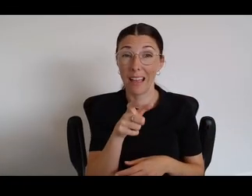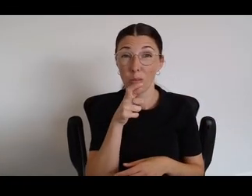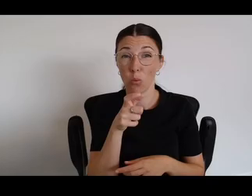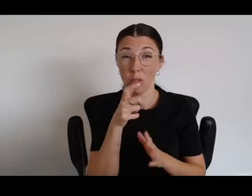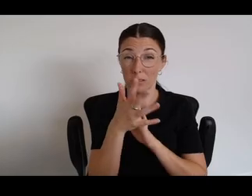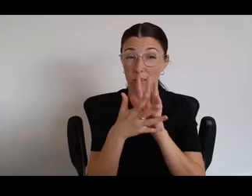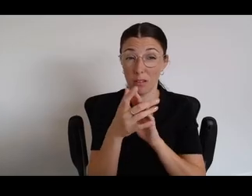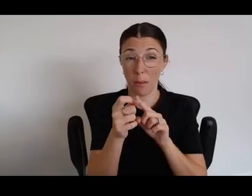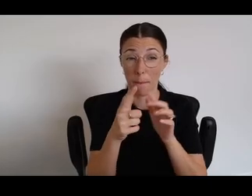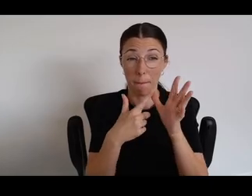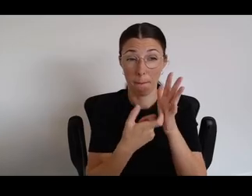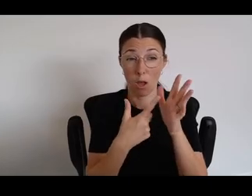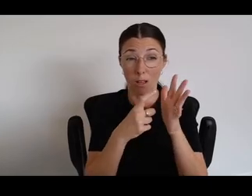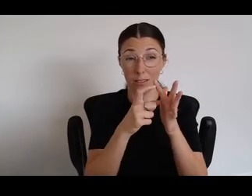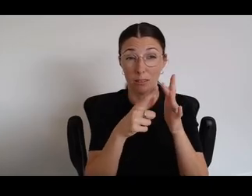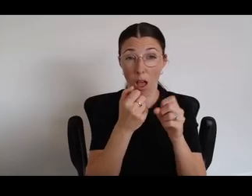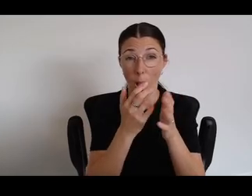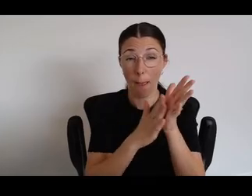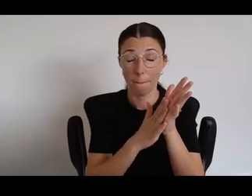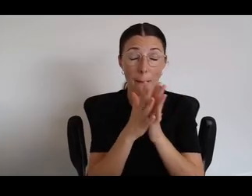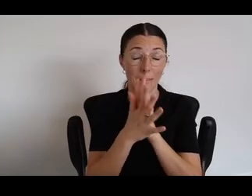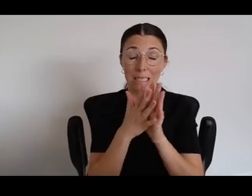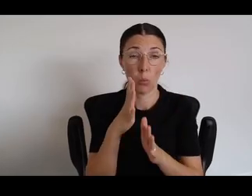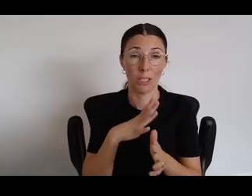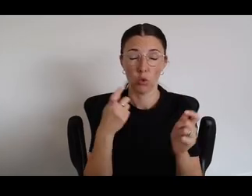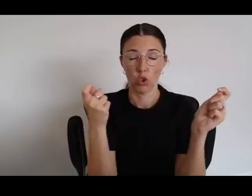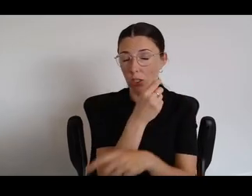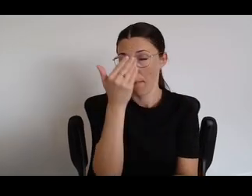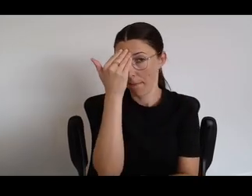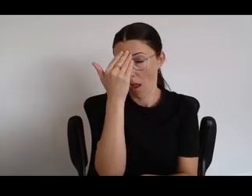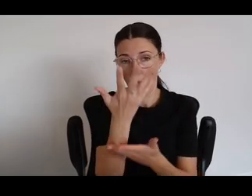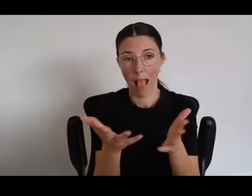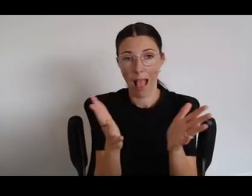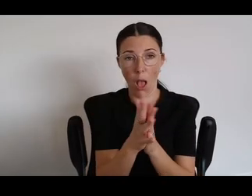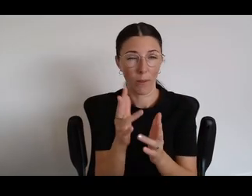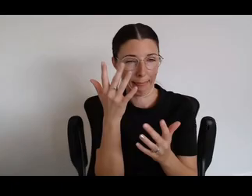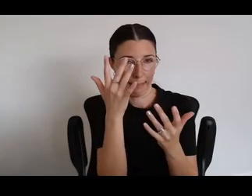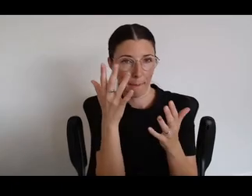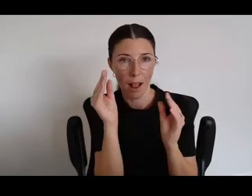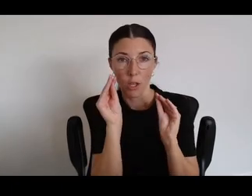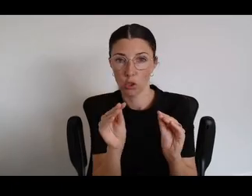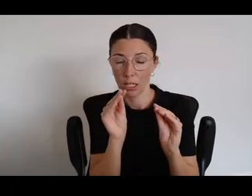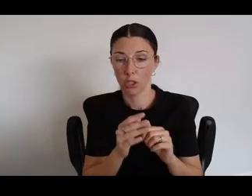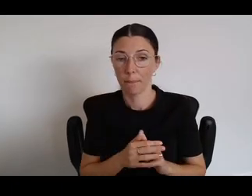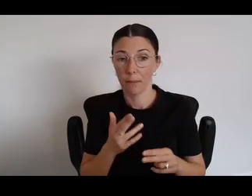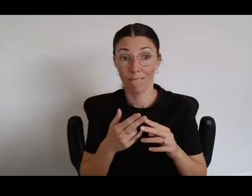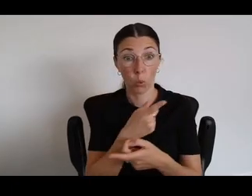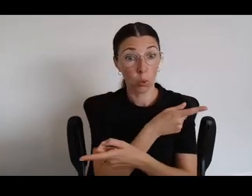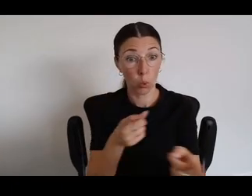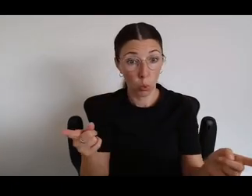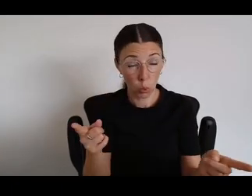change the whole mindset, how we think about these fundamental things of education. So for you guys who, I understand that most of you